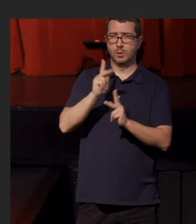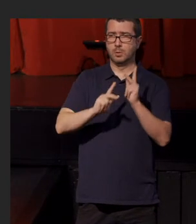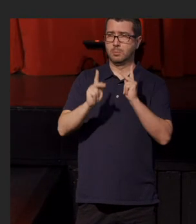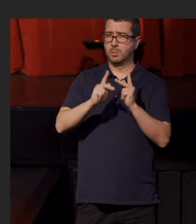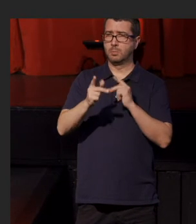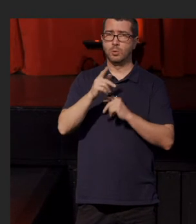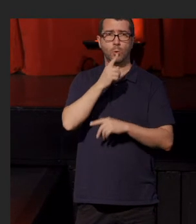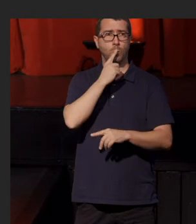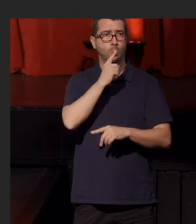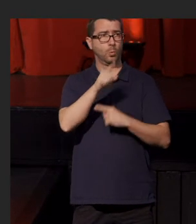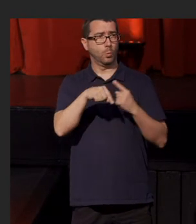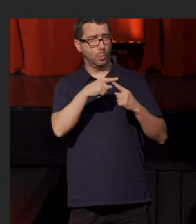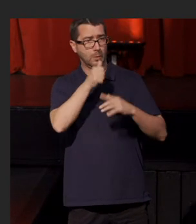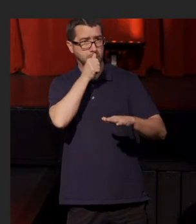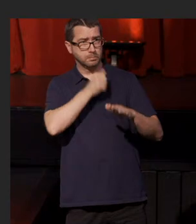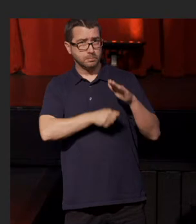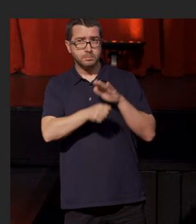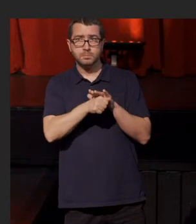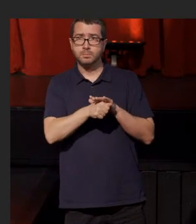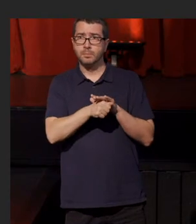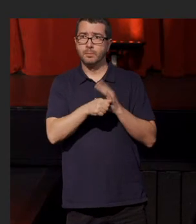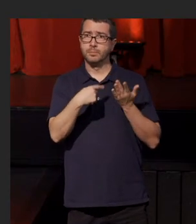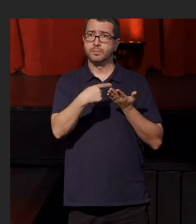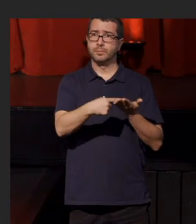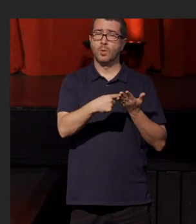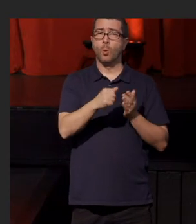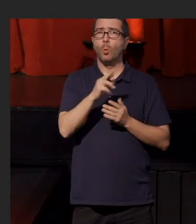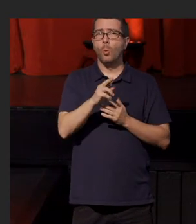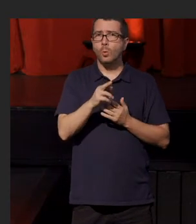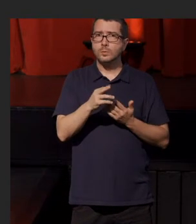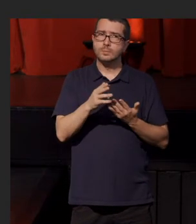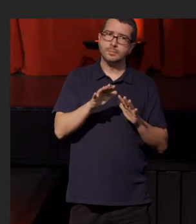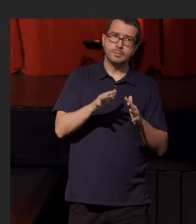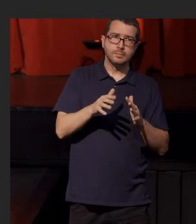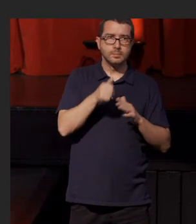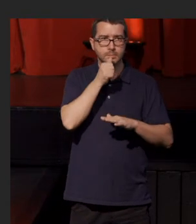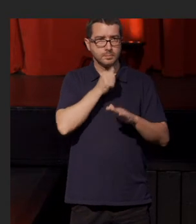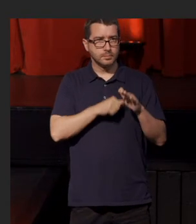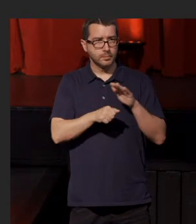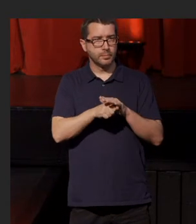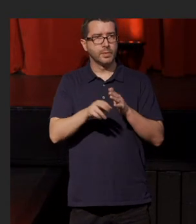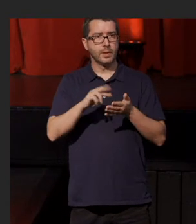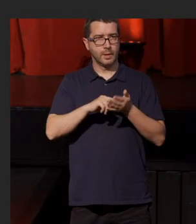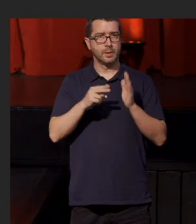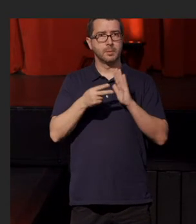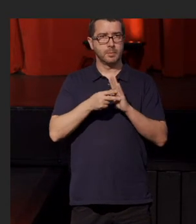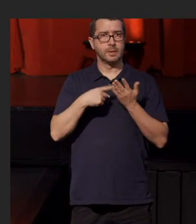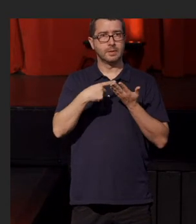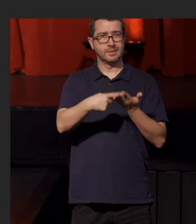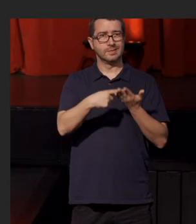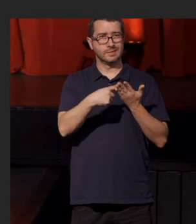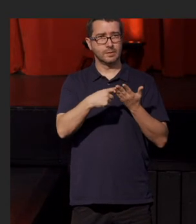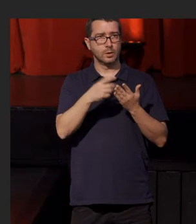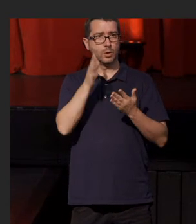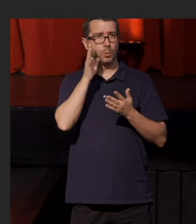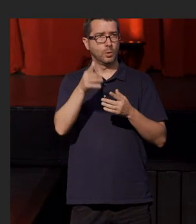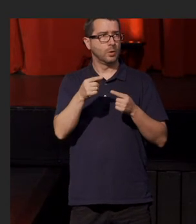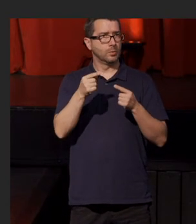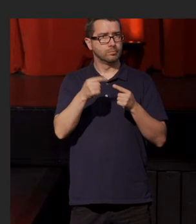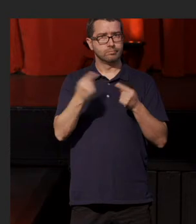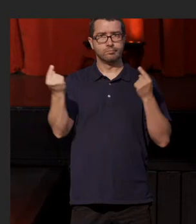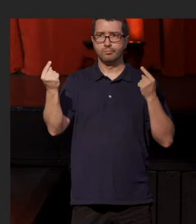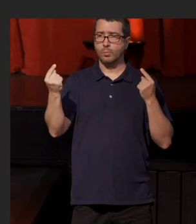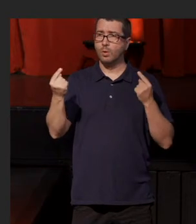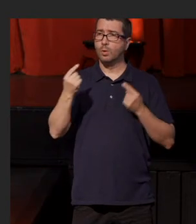their discourse in anonymity or pseudonymity, you increase the likelihood that the discourse will violate discourse norms, because